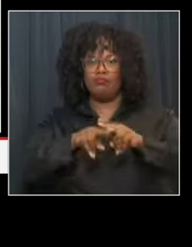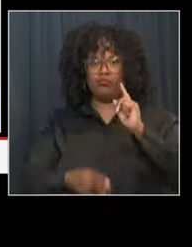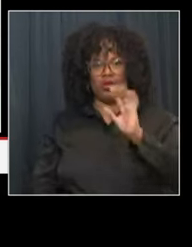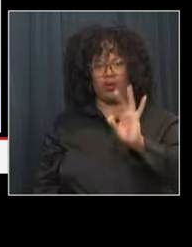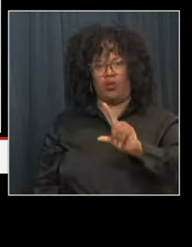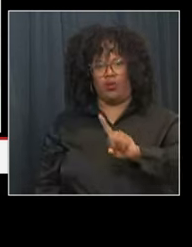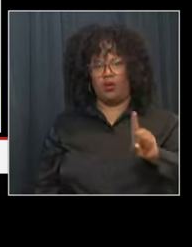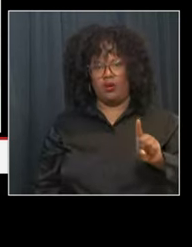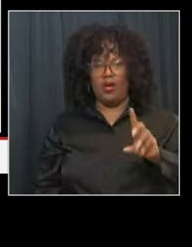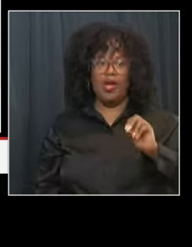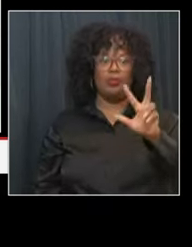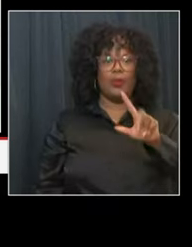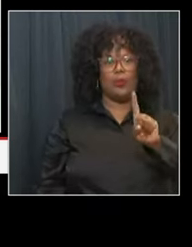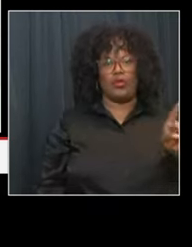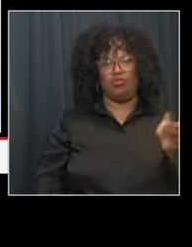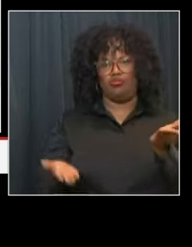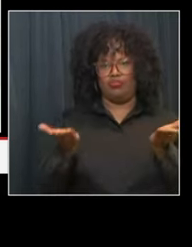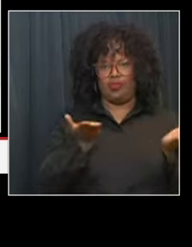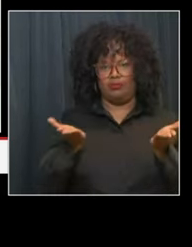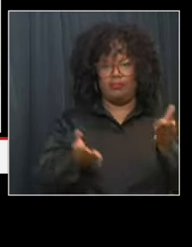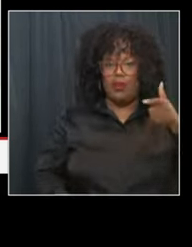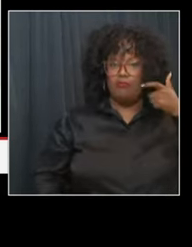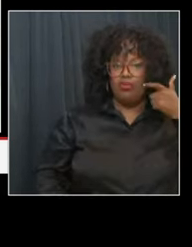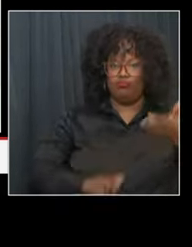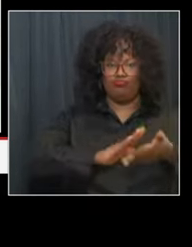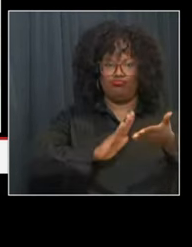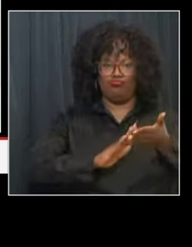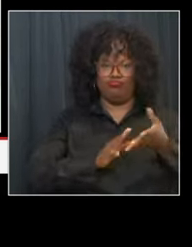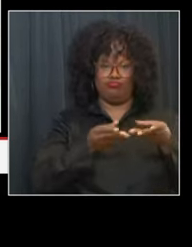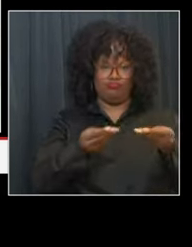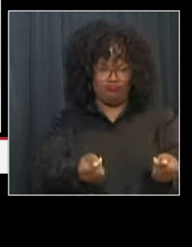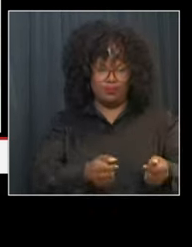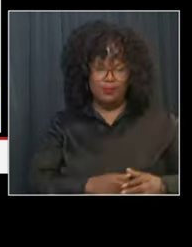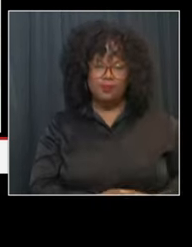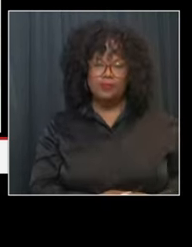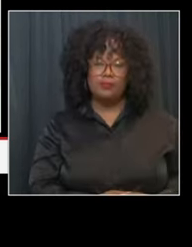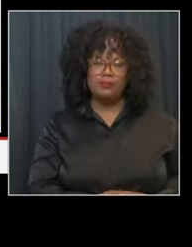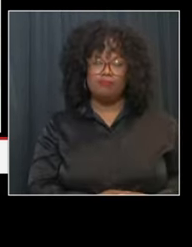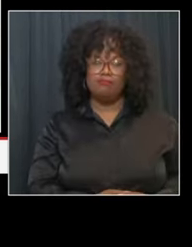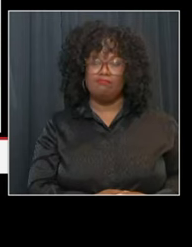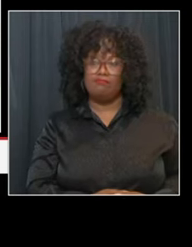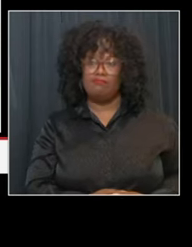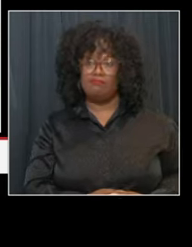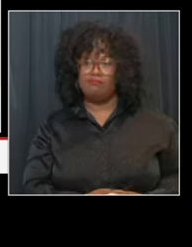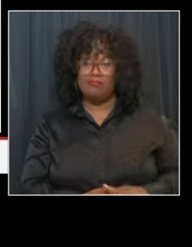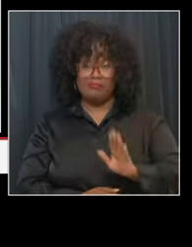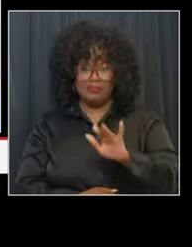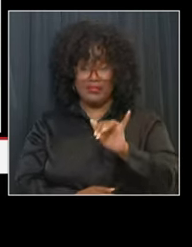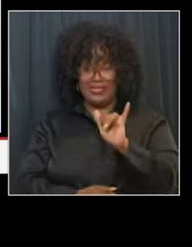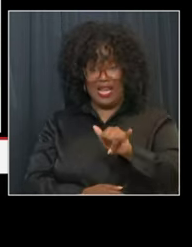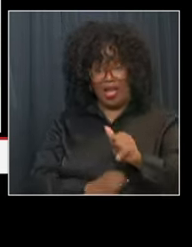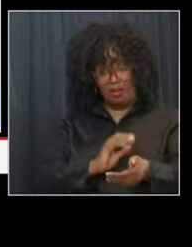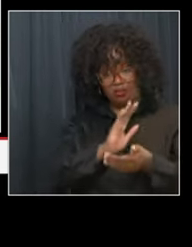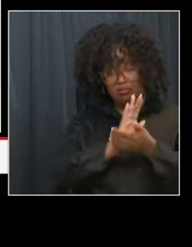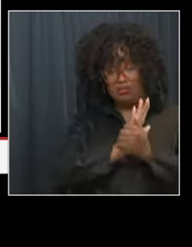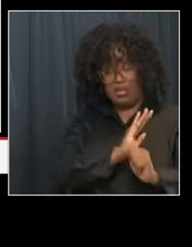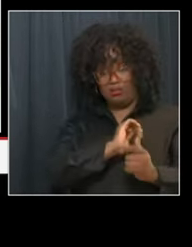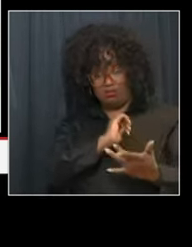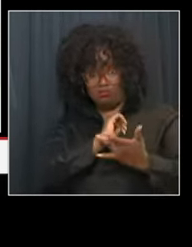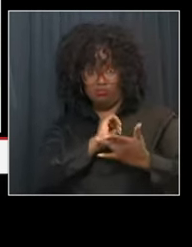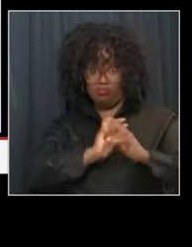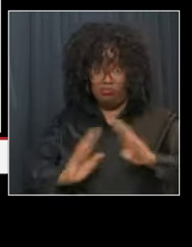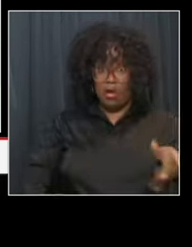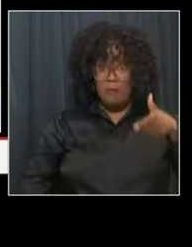to continue our recruitment and retention of highly skilled call takers and dispatchers at the Office of Unified Communications. We have